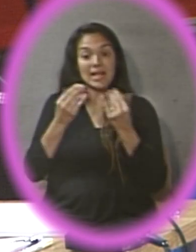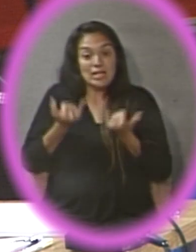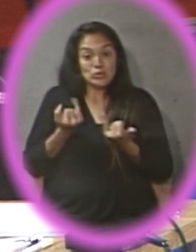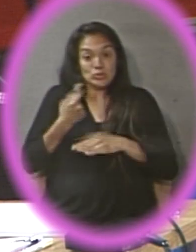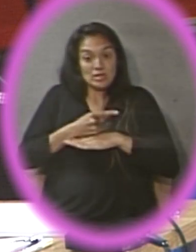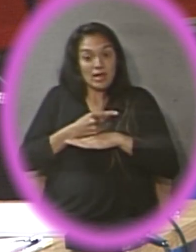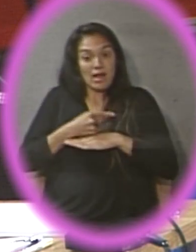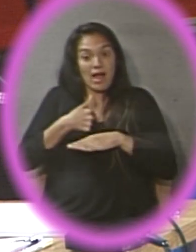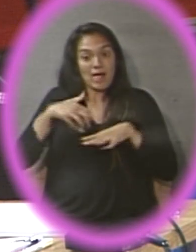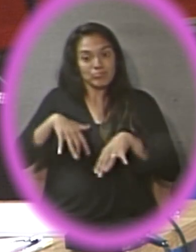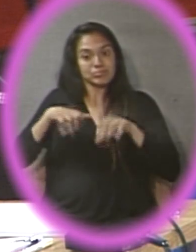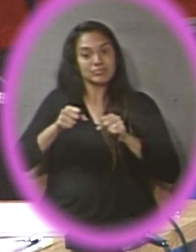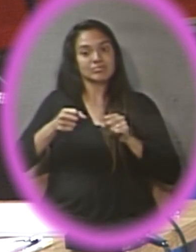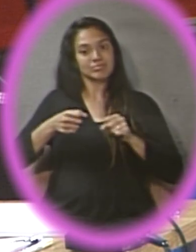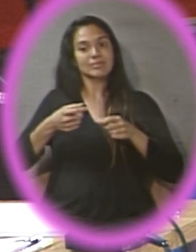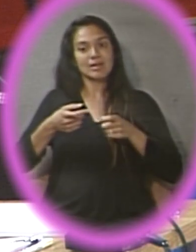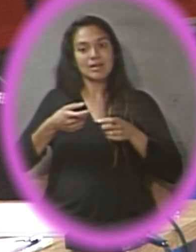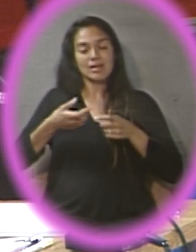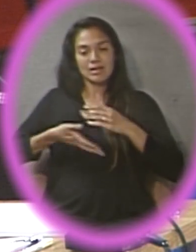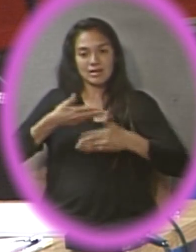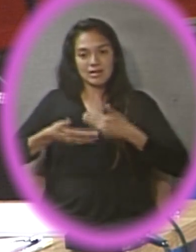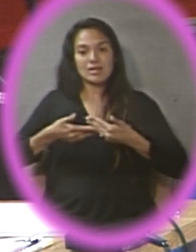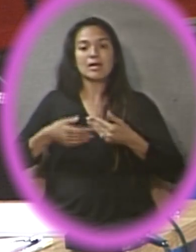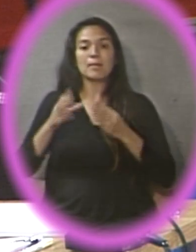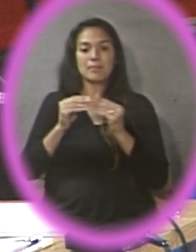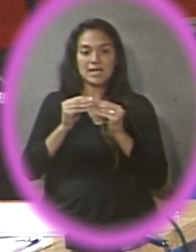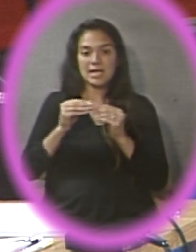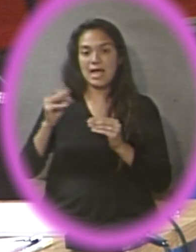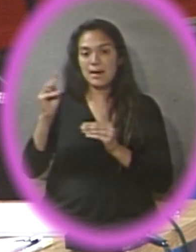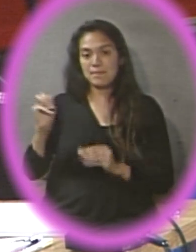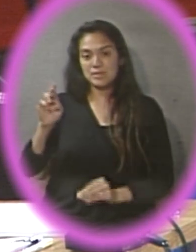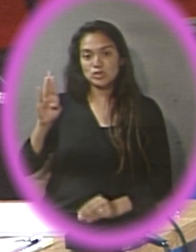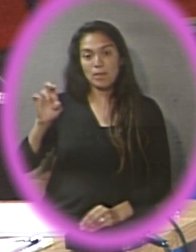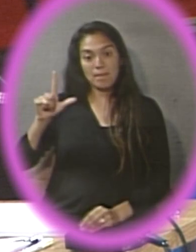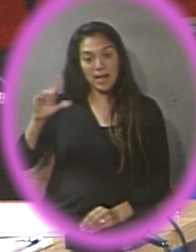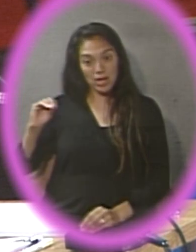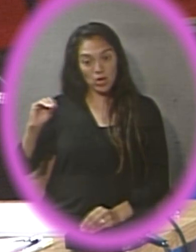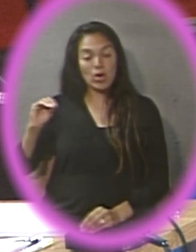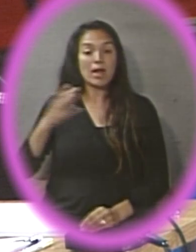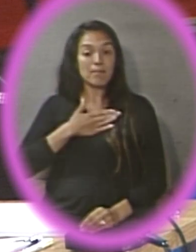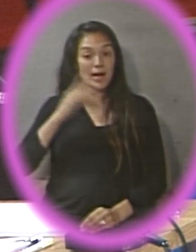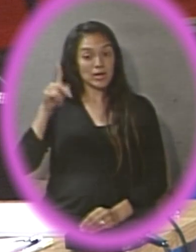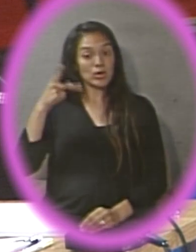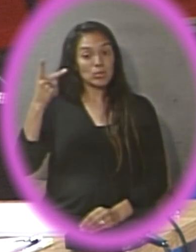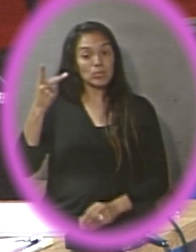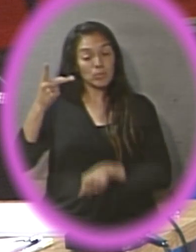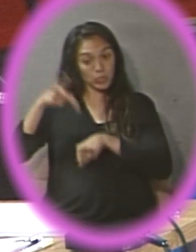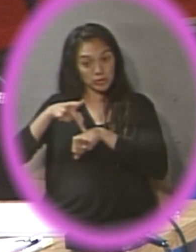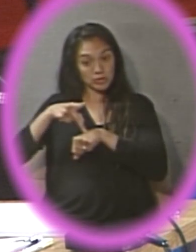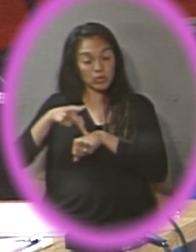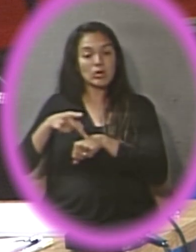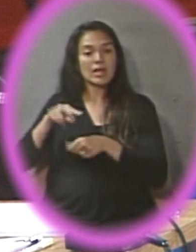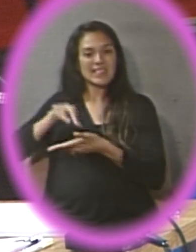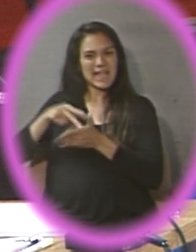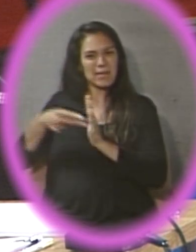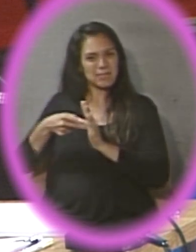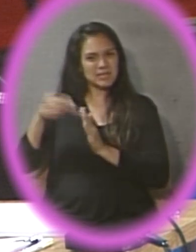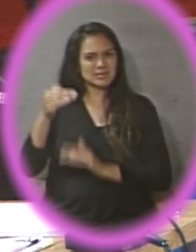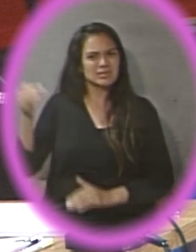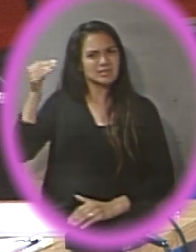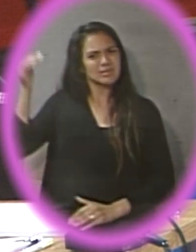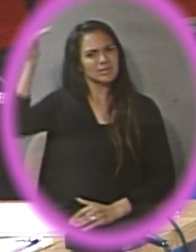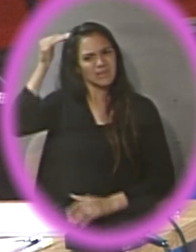And during that meeting, I was told by Mr. Bello and my principal that clearly it seems to be a decision that's coming from the